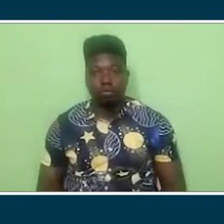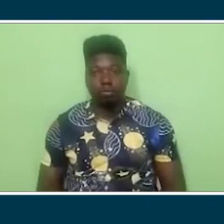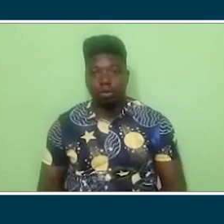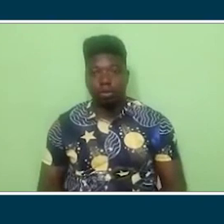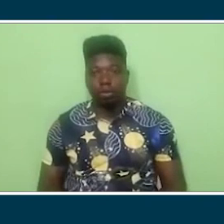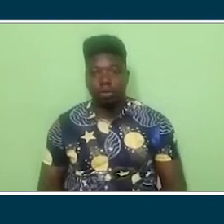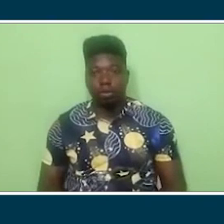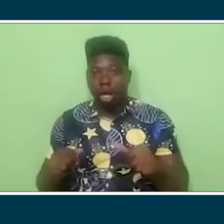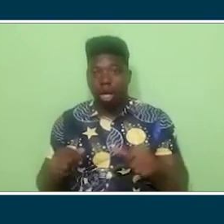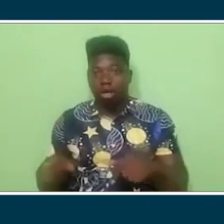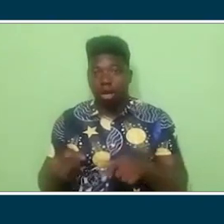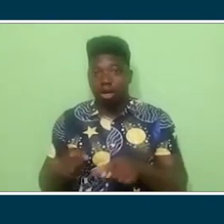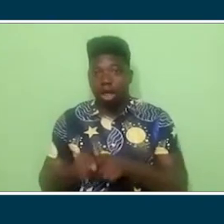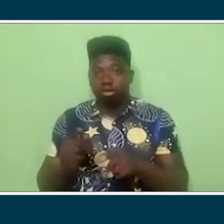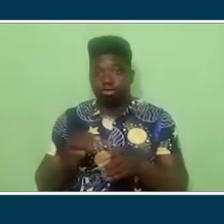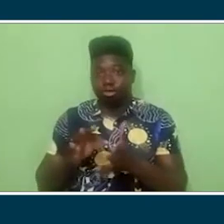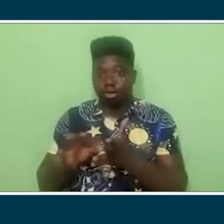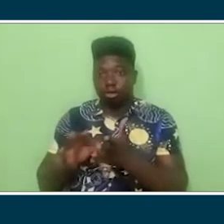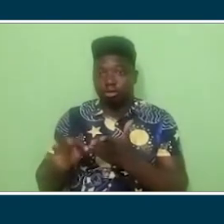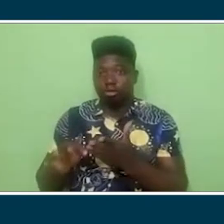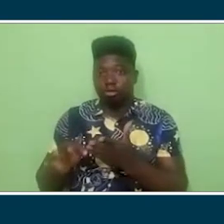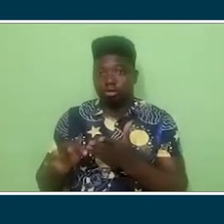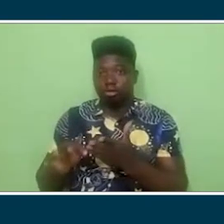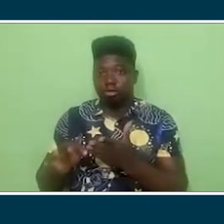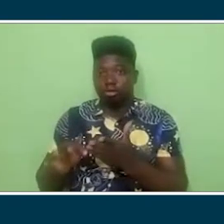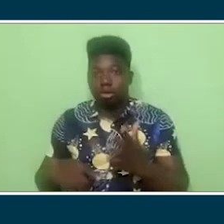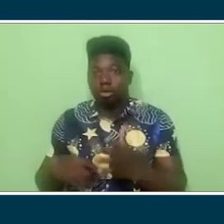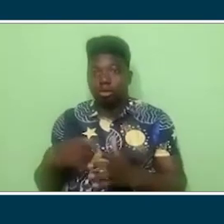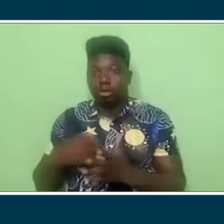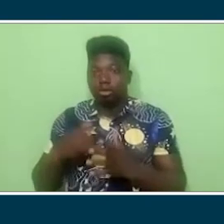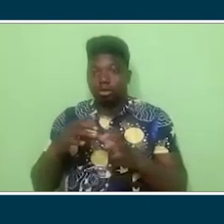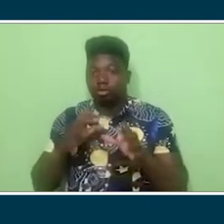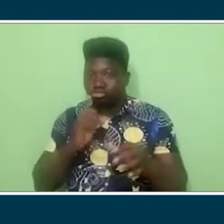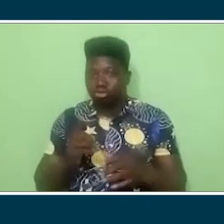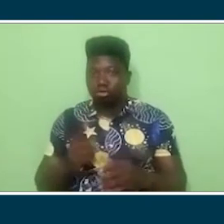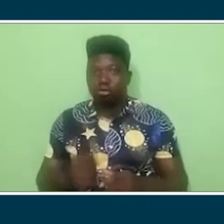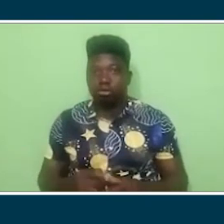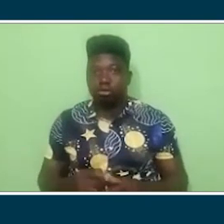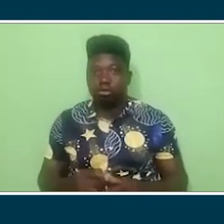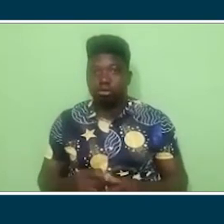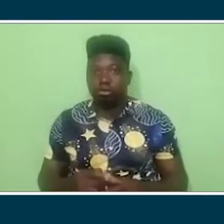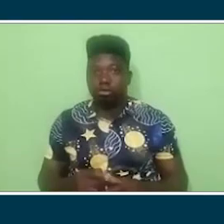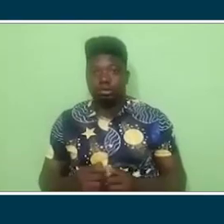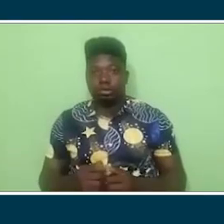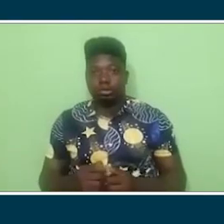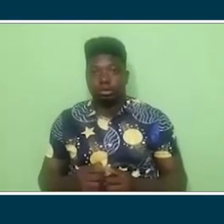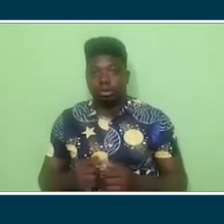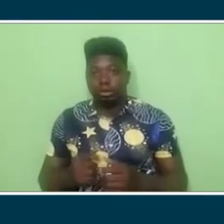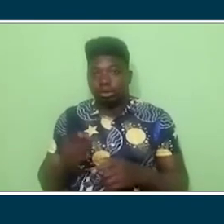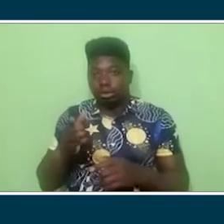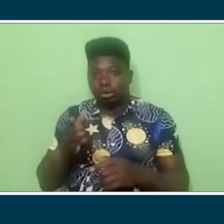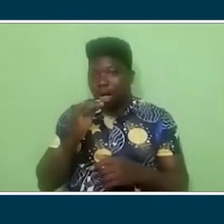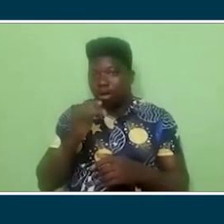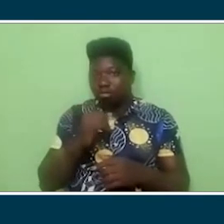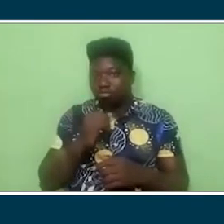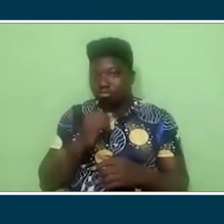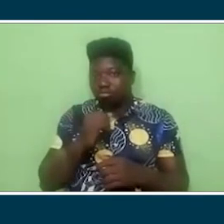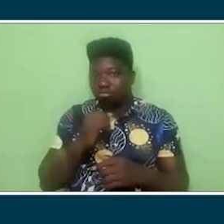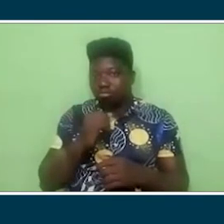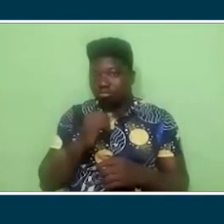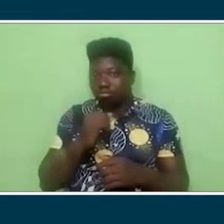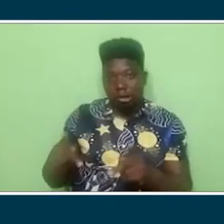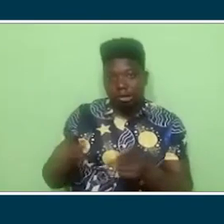actually not accountability. There is no pathway for accountability. There is no pathway for change or for